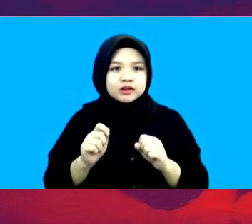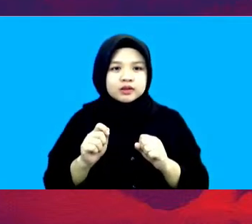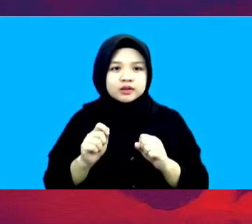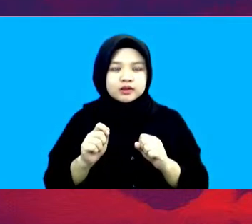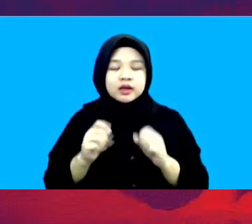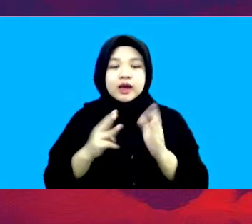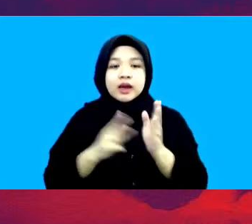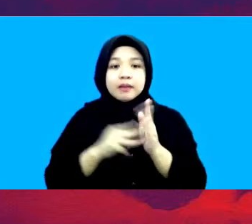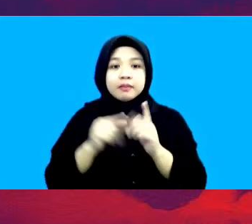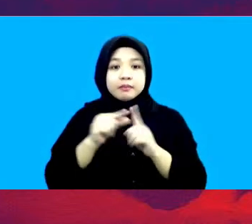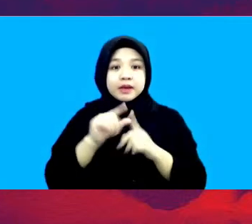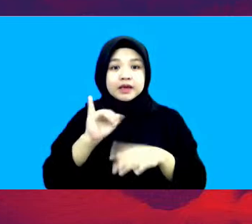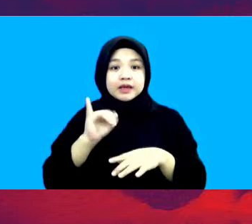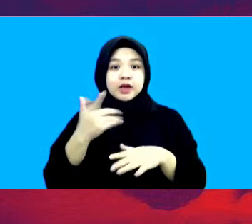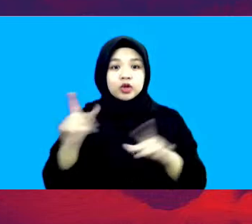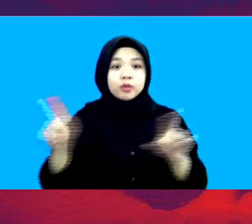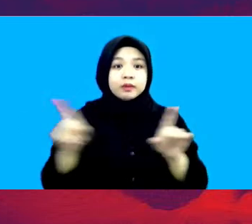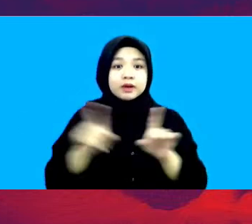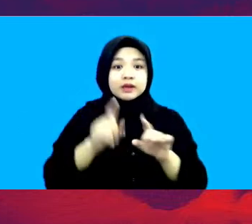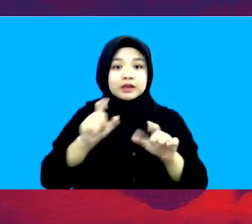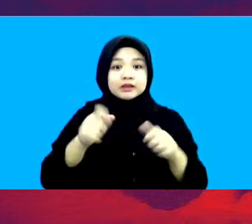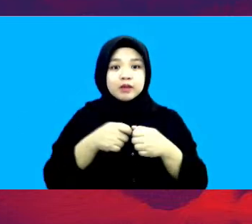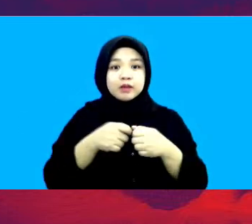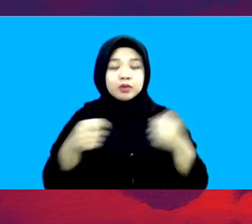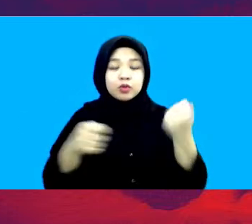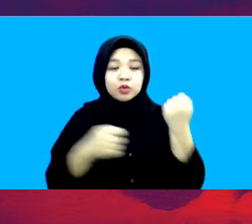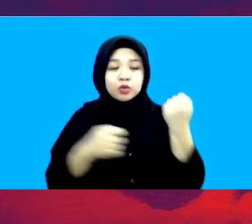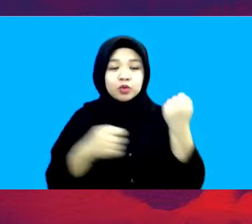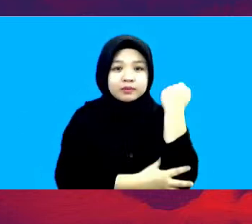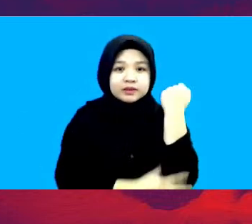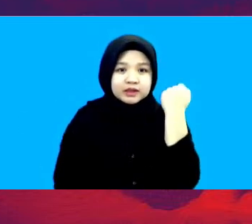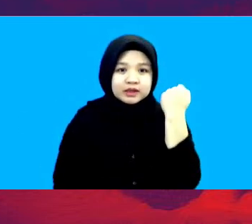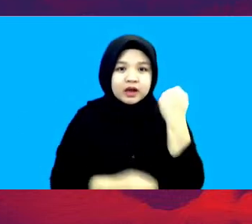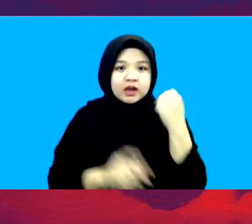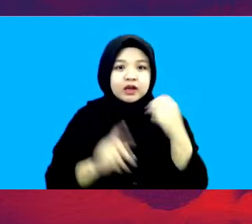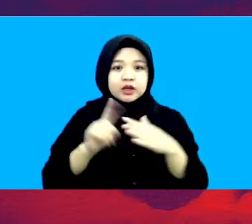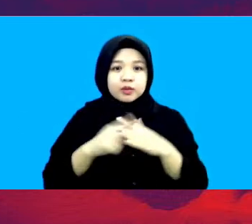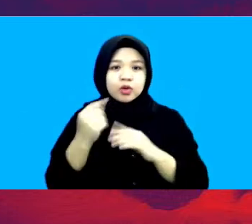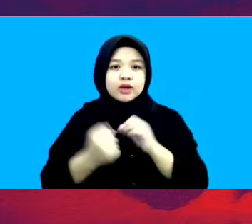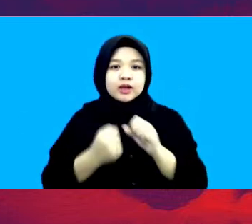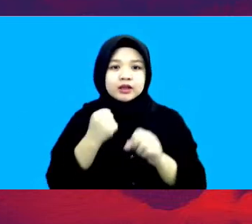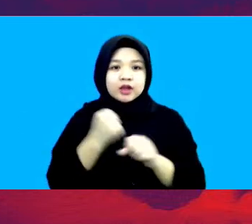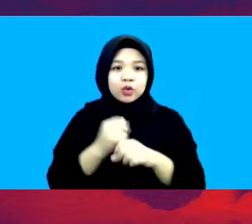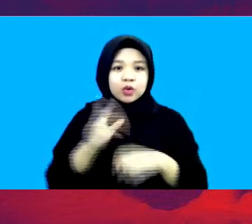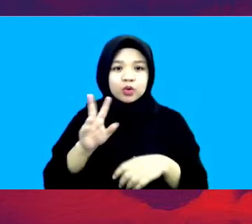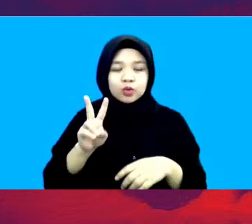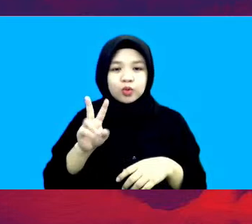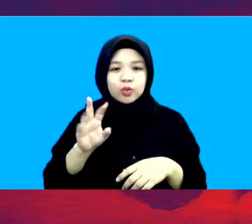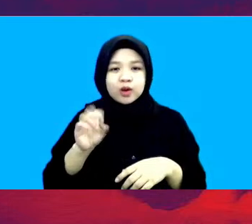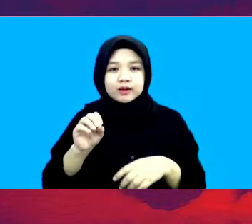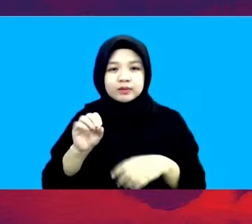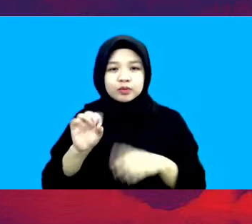Indonesia particularly, uses also the full spectrum of the properties of